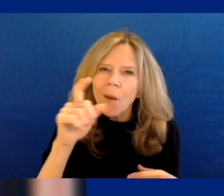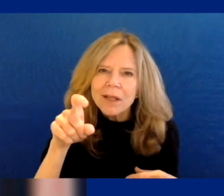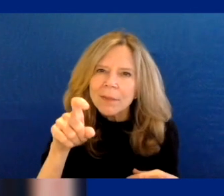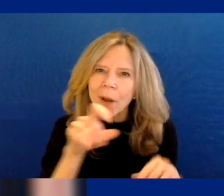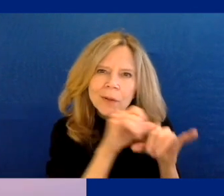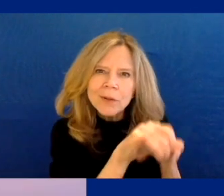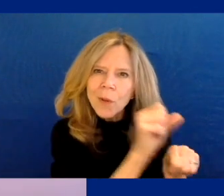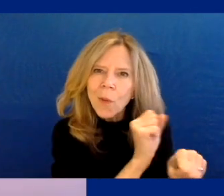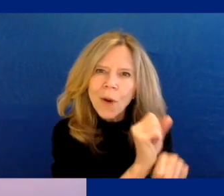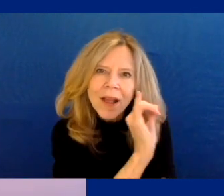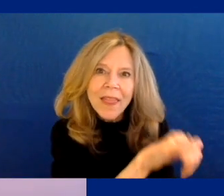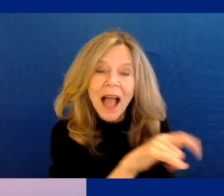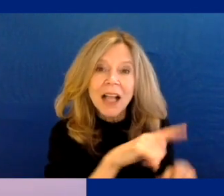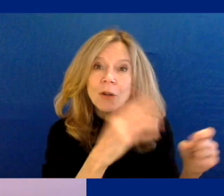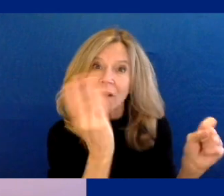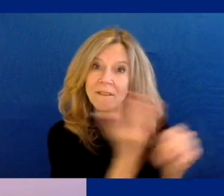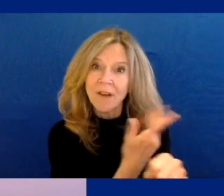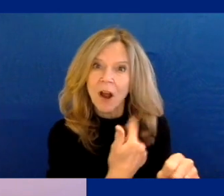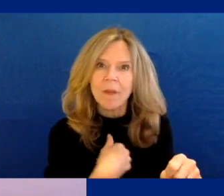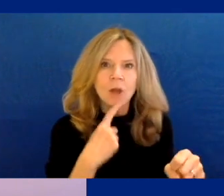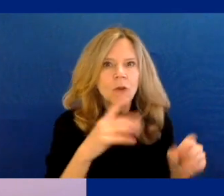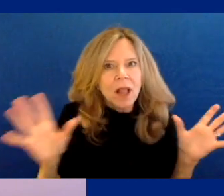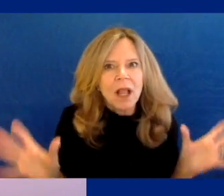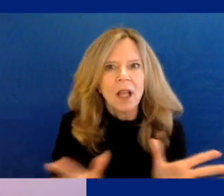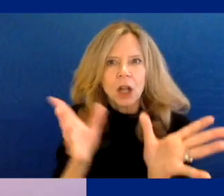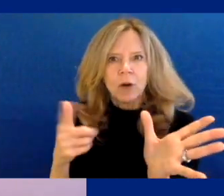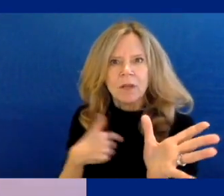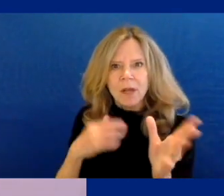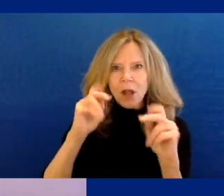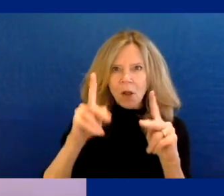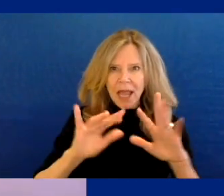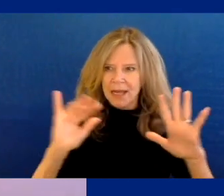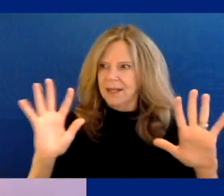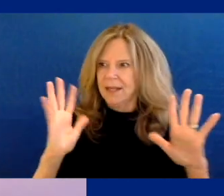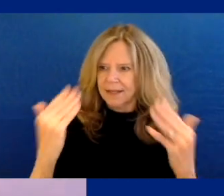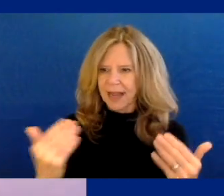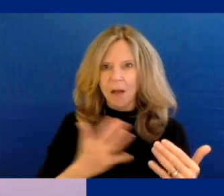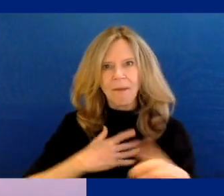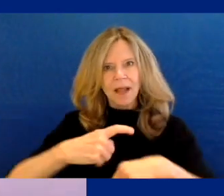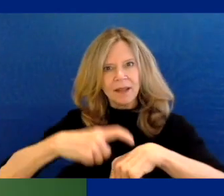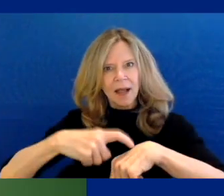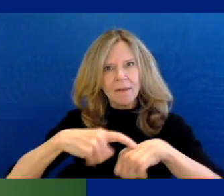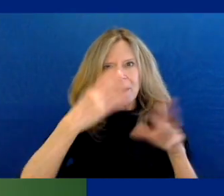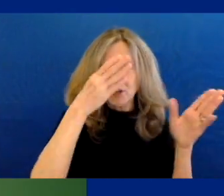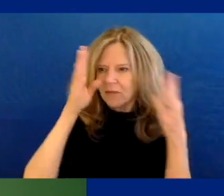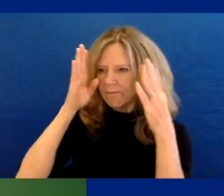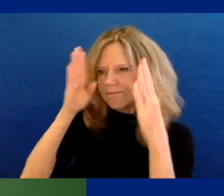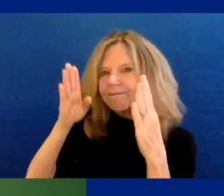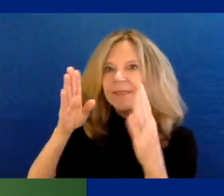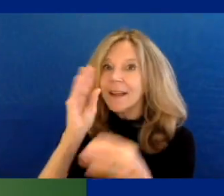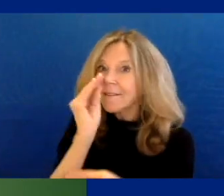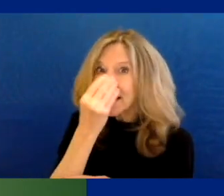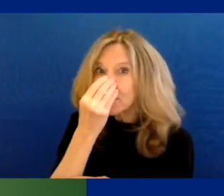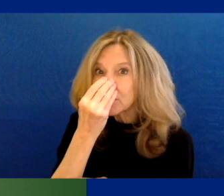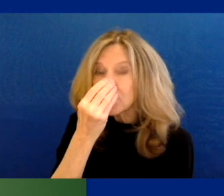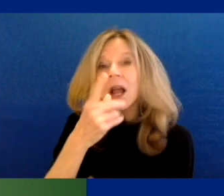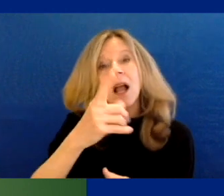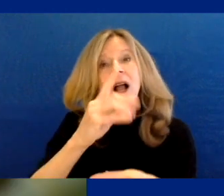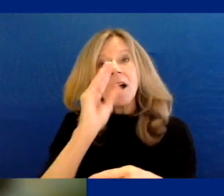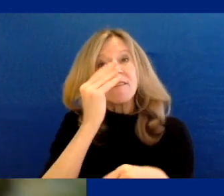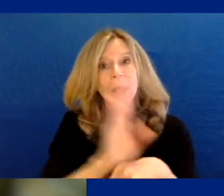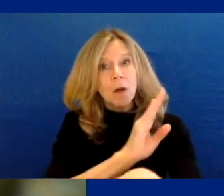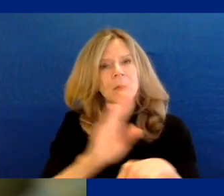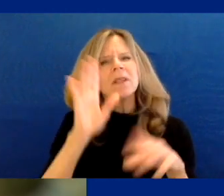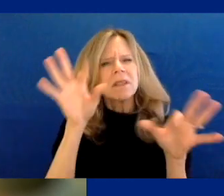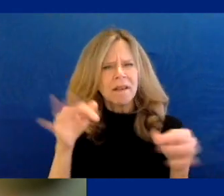there. Me getting fired really pushed me like, okay, now it's your turn. You're going to flowers now. In the flower